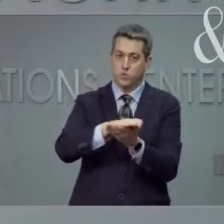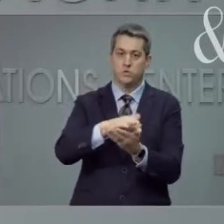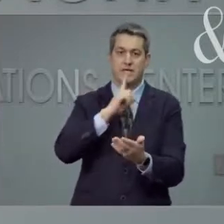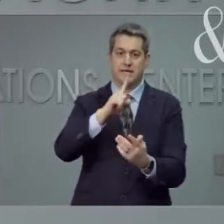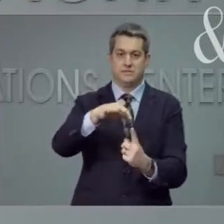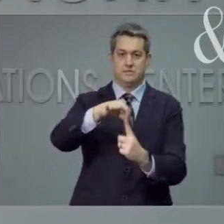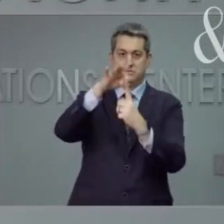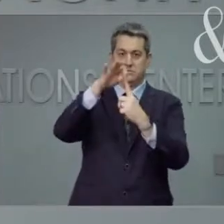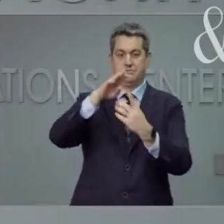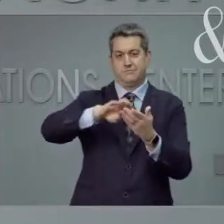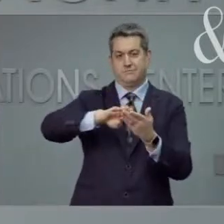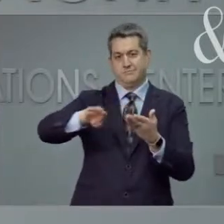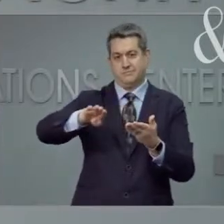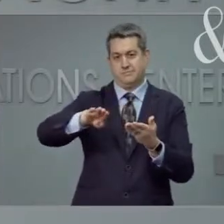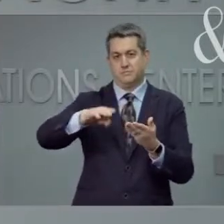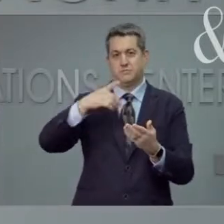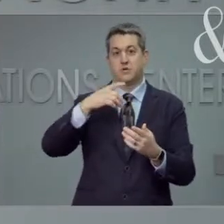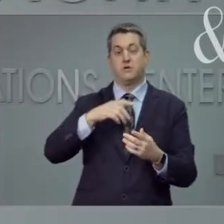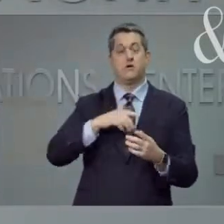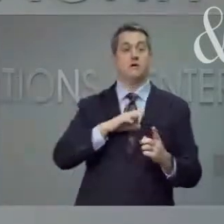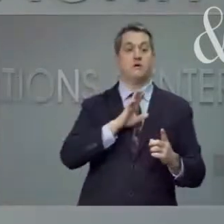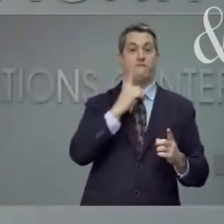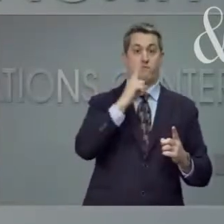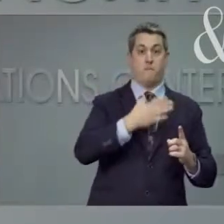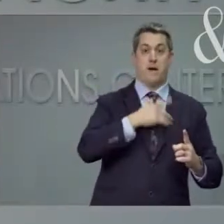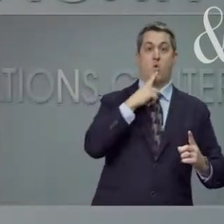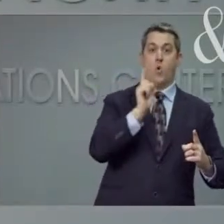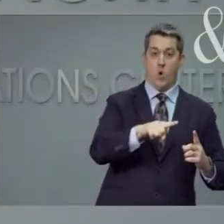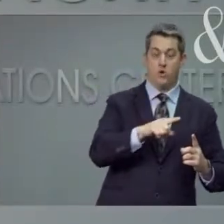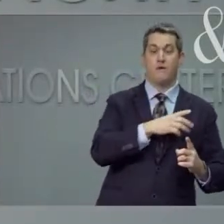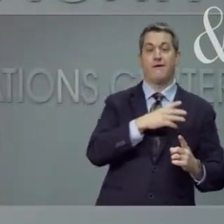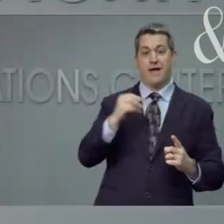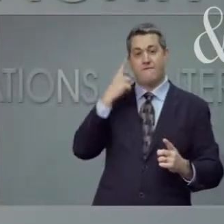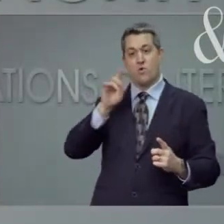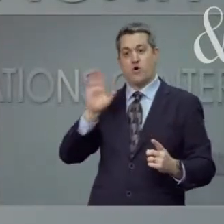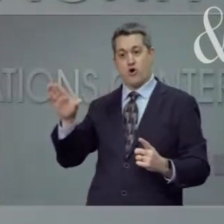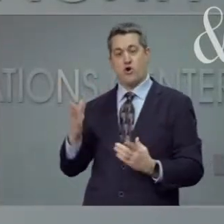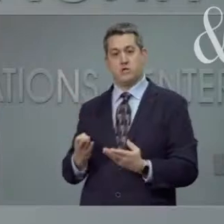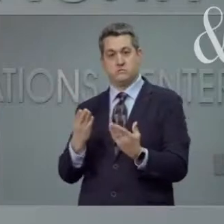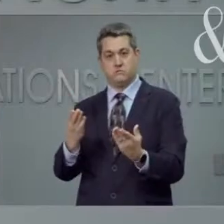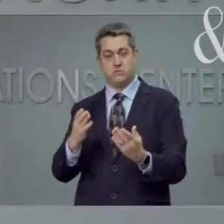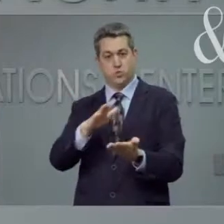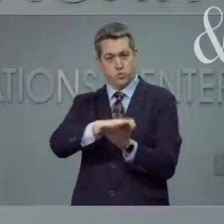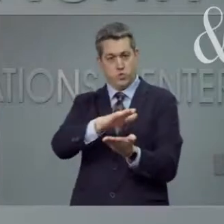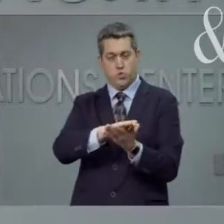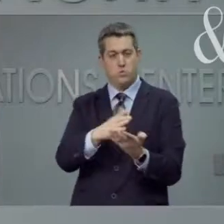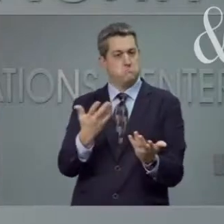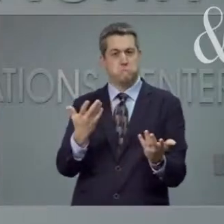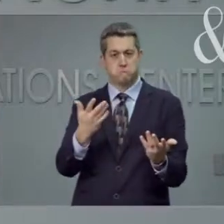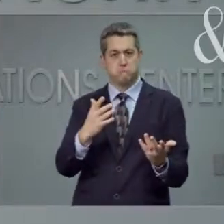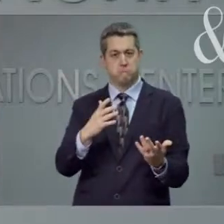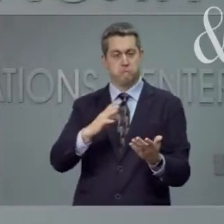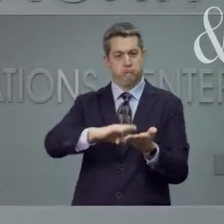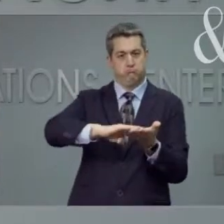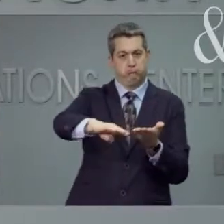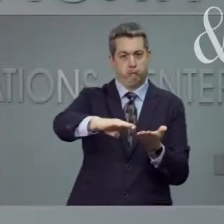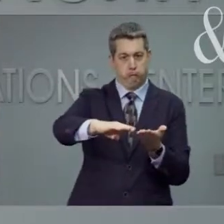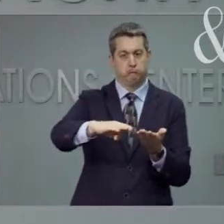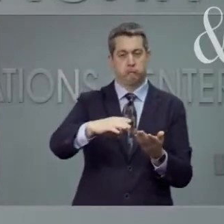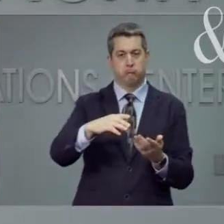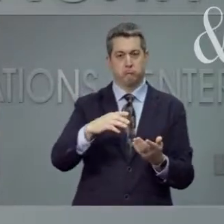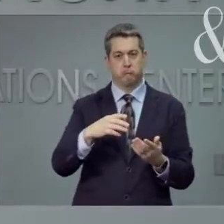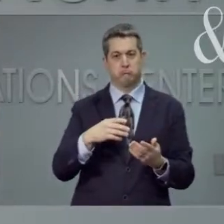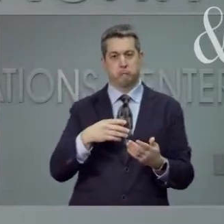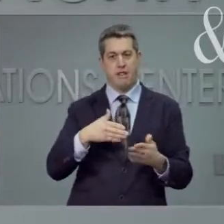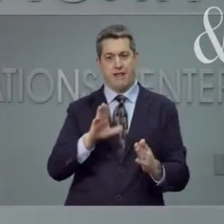order and her directive. And remember, that has been a primary objective for us, to have children in school. So that's an exception to